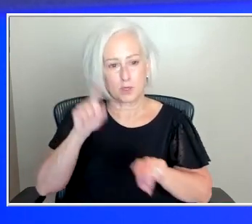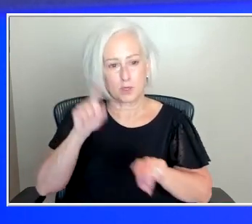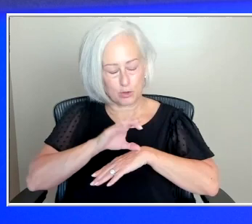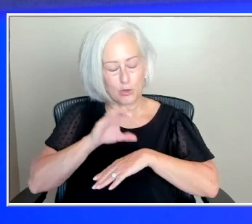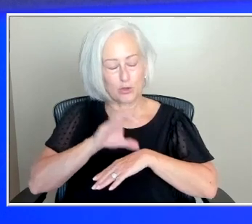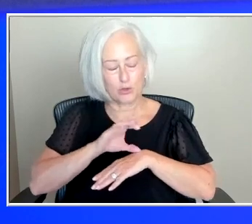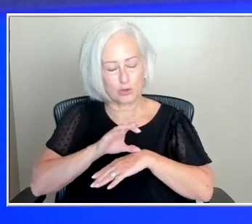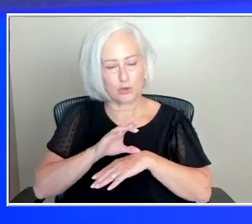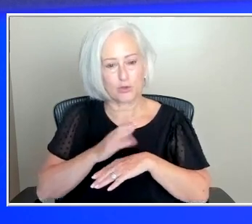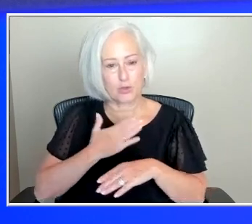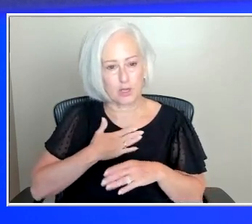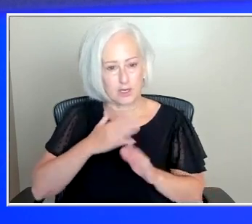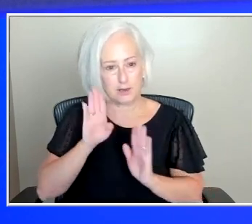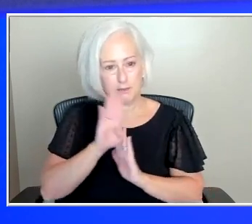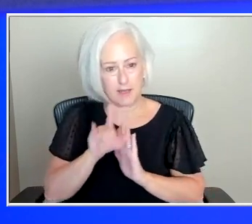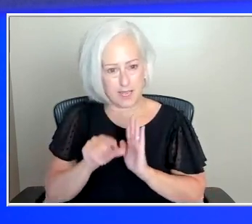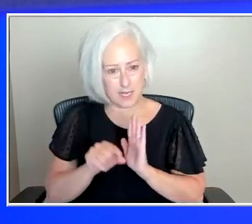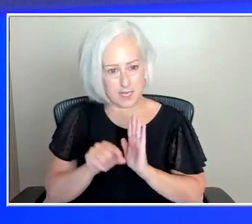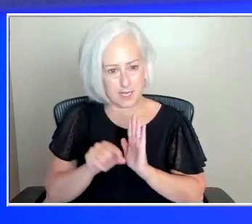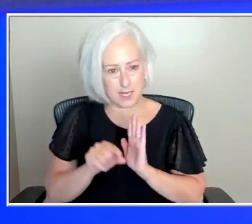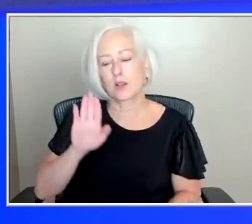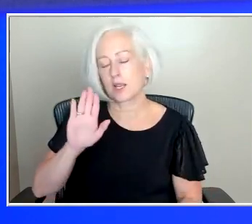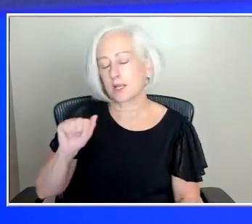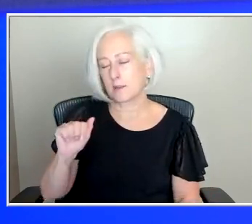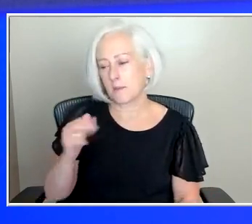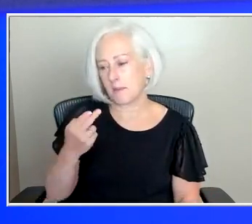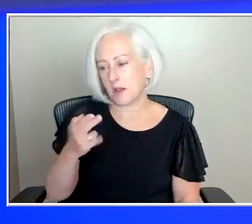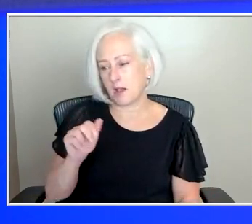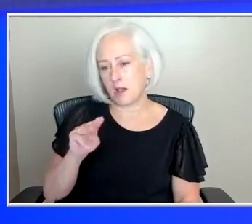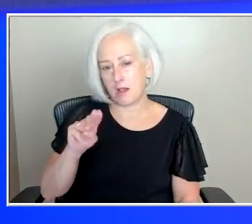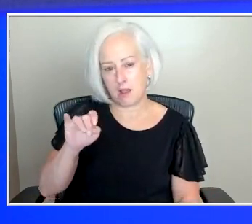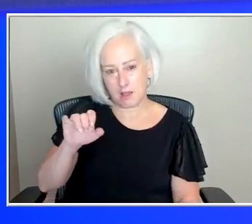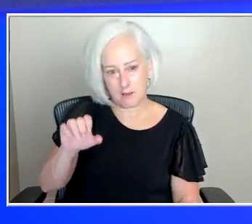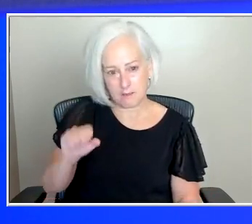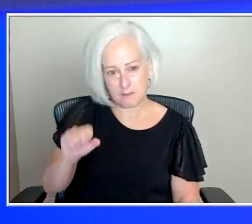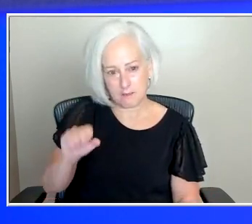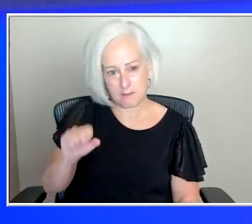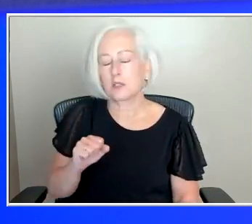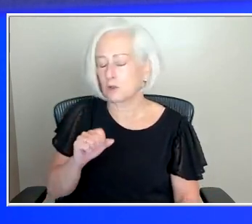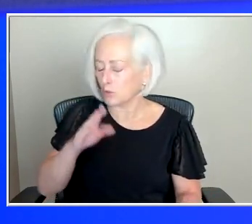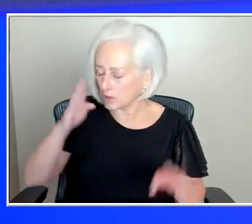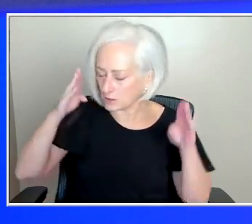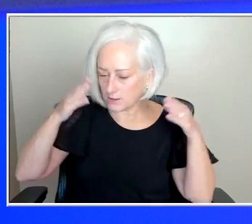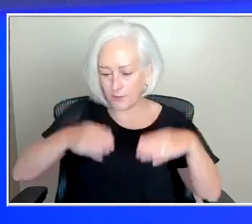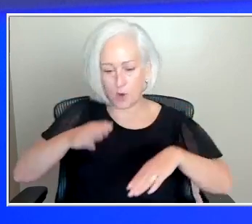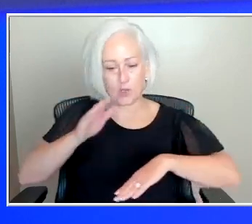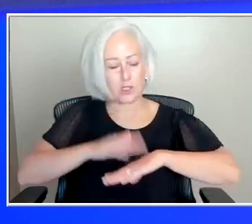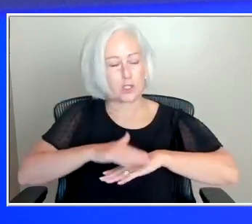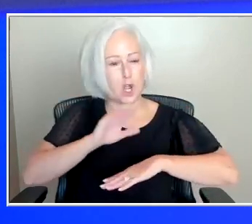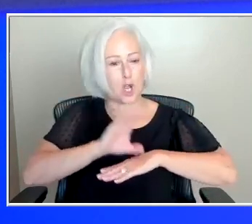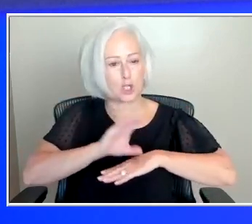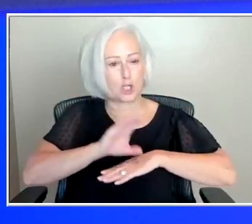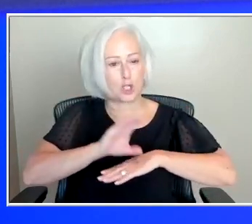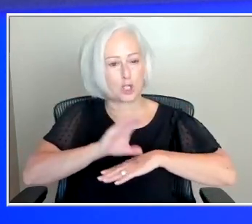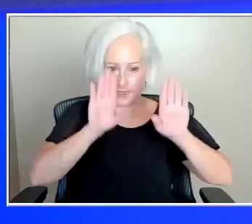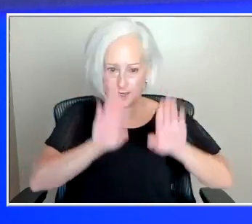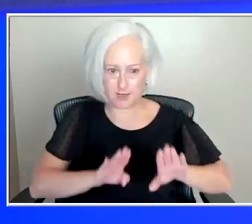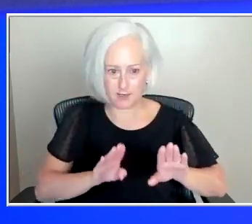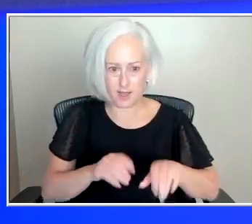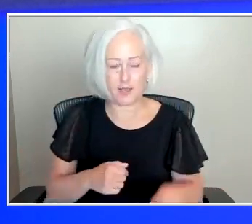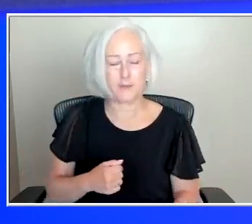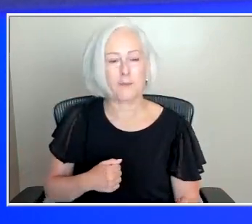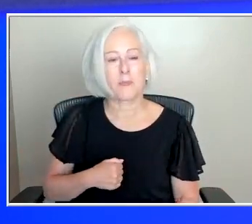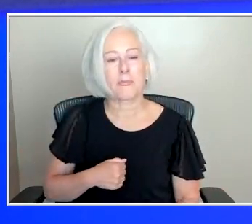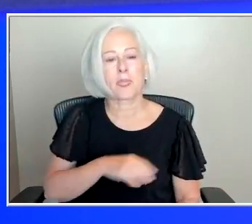in the Bahamas was all about church on Sundays. And, you know, when I came to Kansas City, I